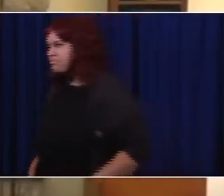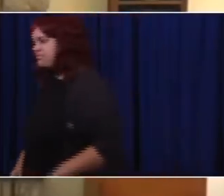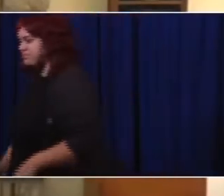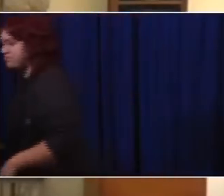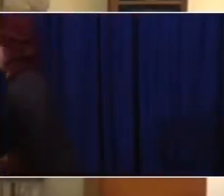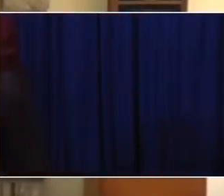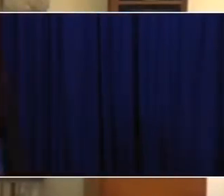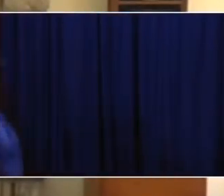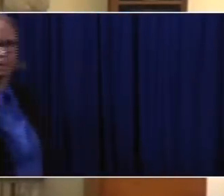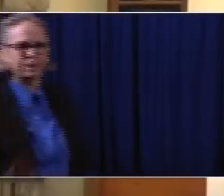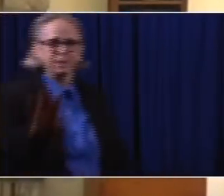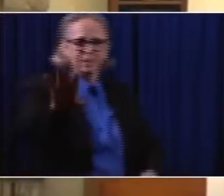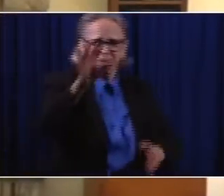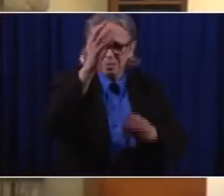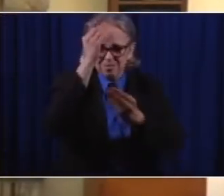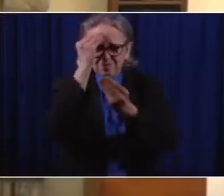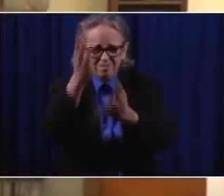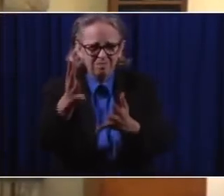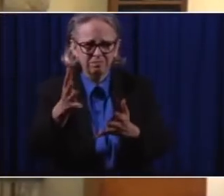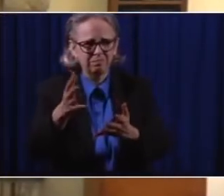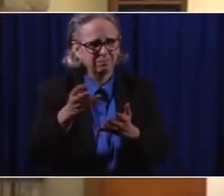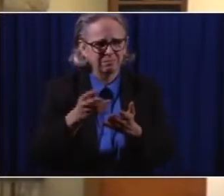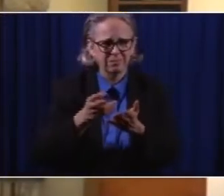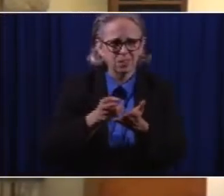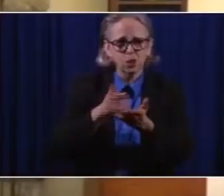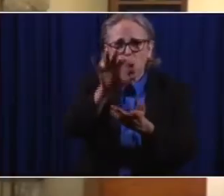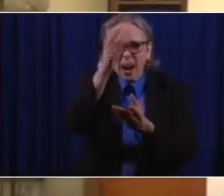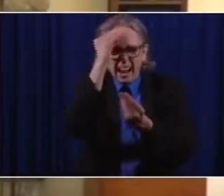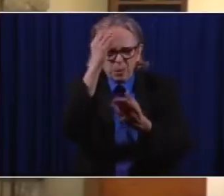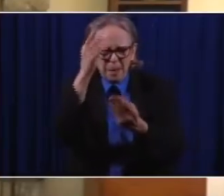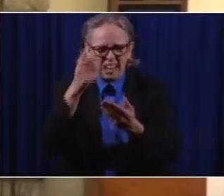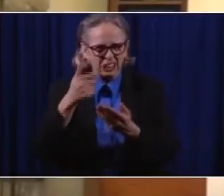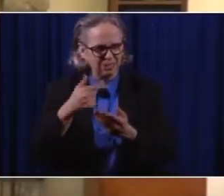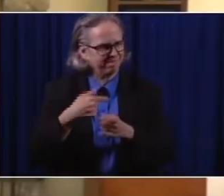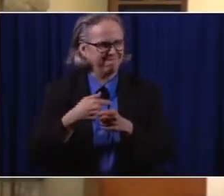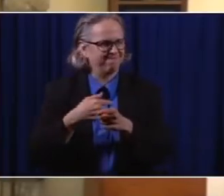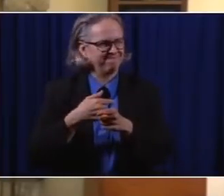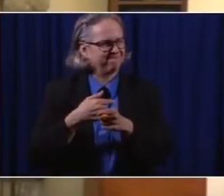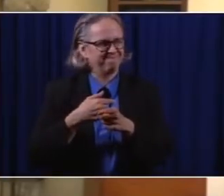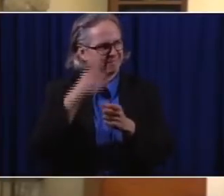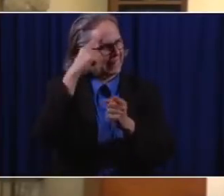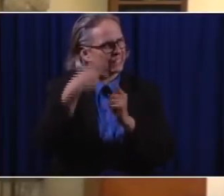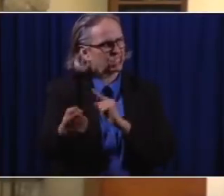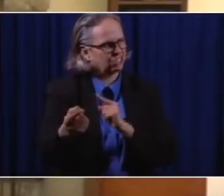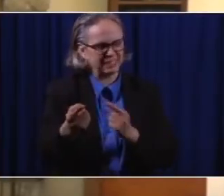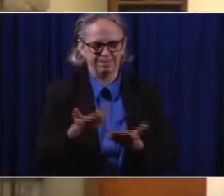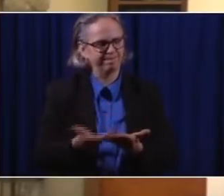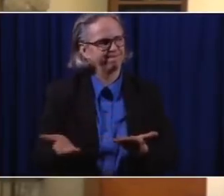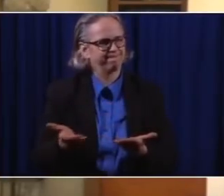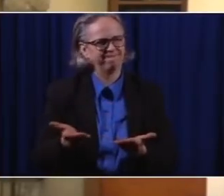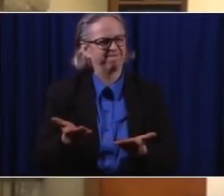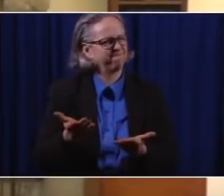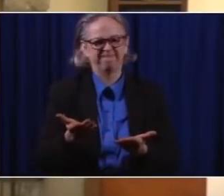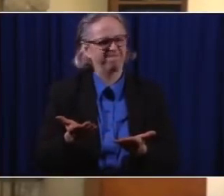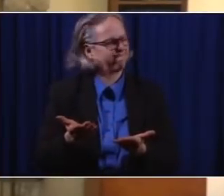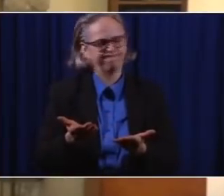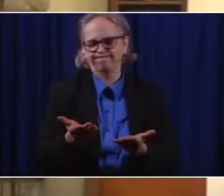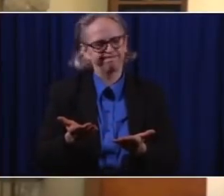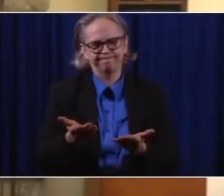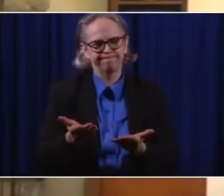being used in some places, and at one level in some places, and a different level in other places. There's